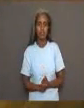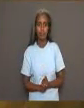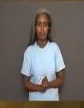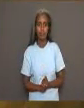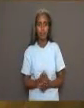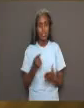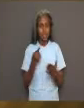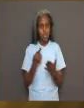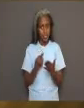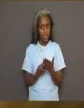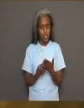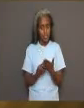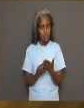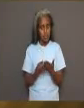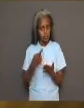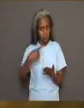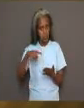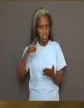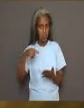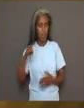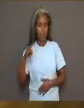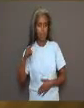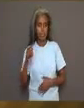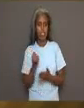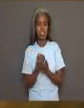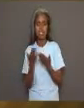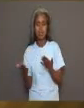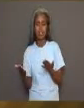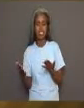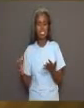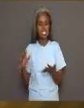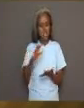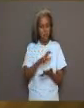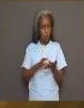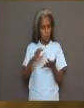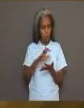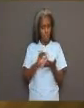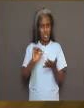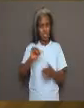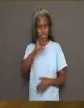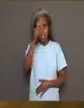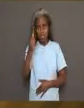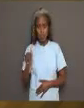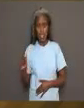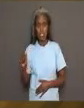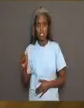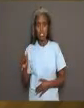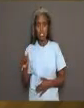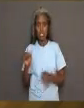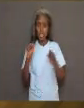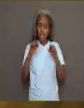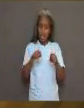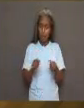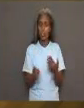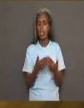It is remarkable that something as complicated as the weather can be a